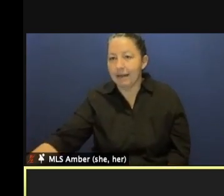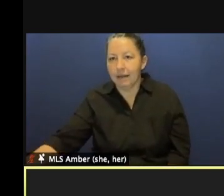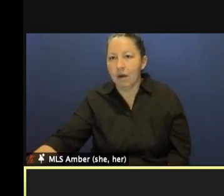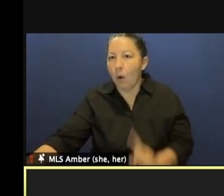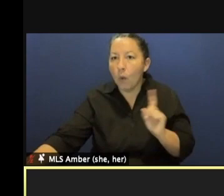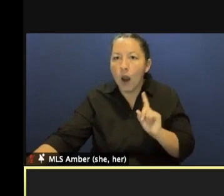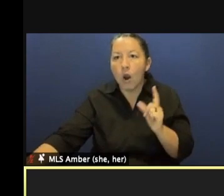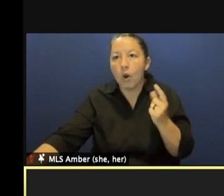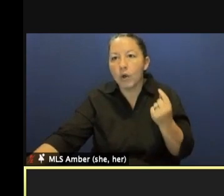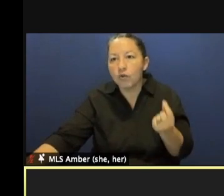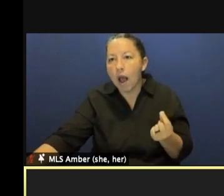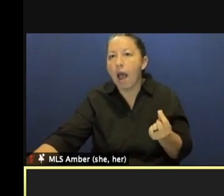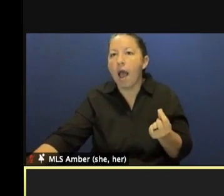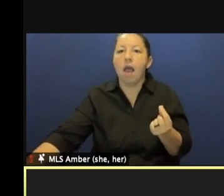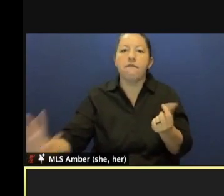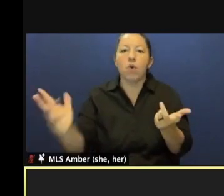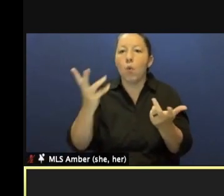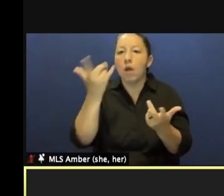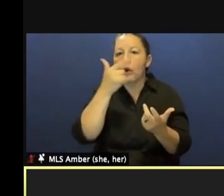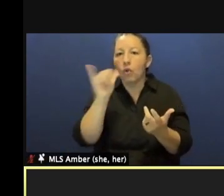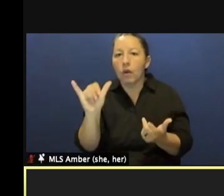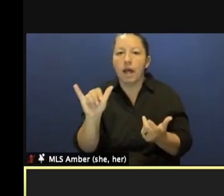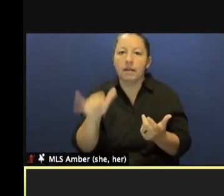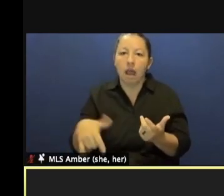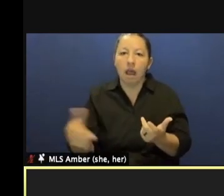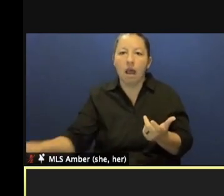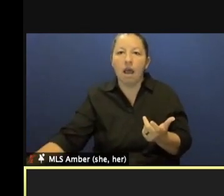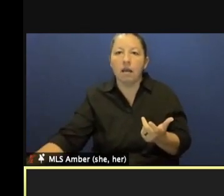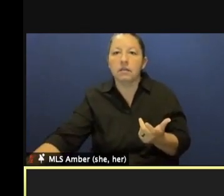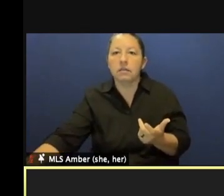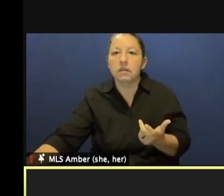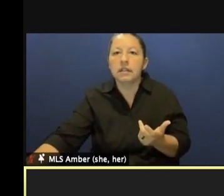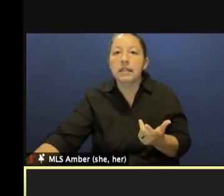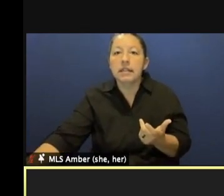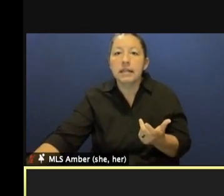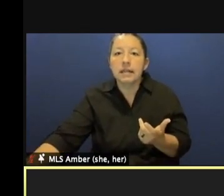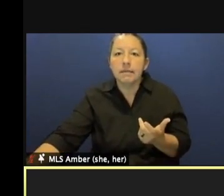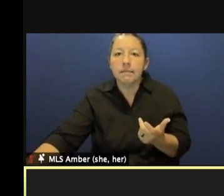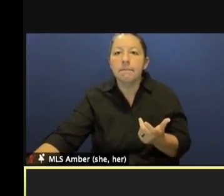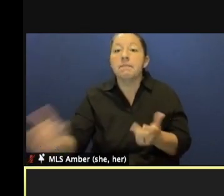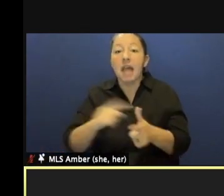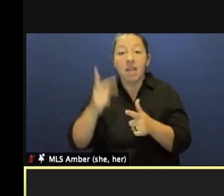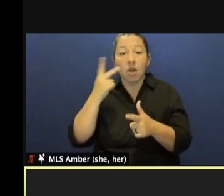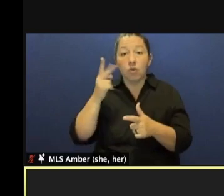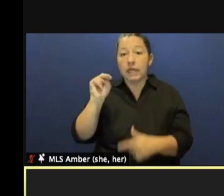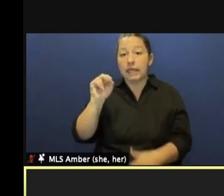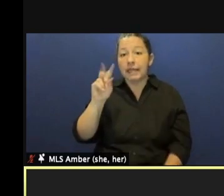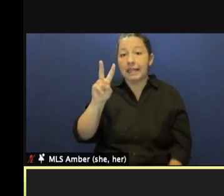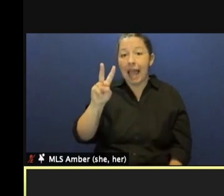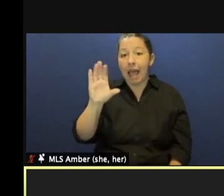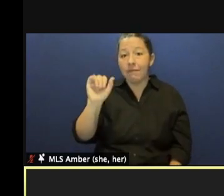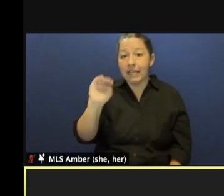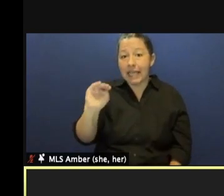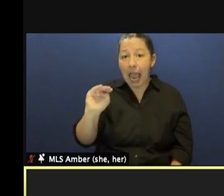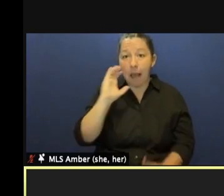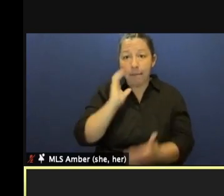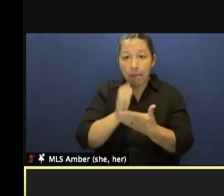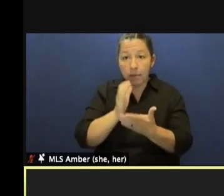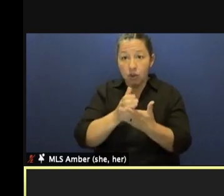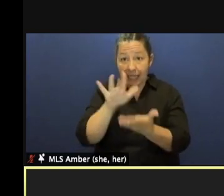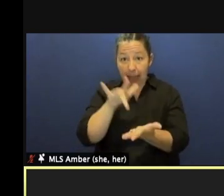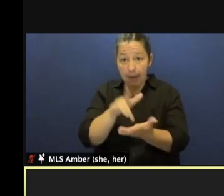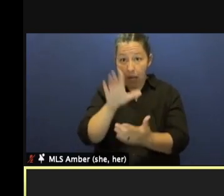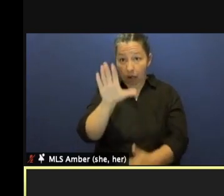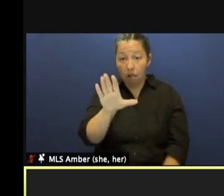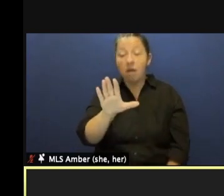the locale. And in the center, you can see the nav cam images that are part of a very high fidelity simulation that we've got